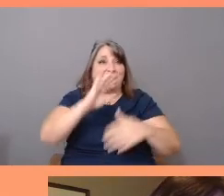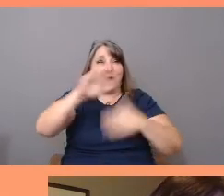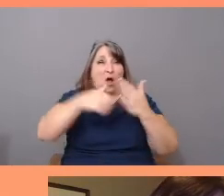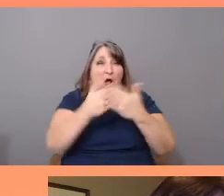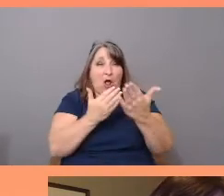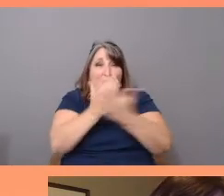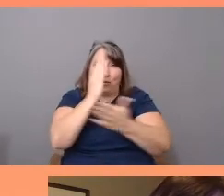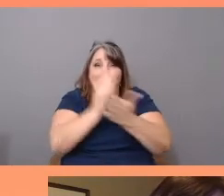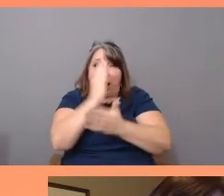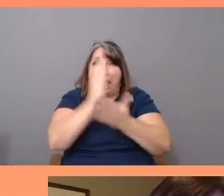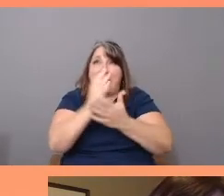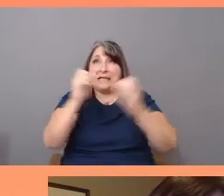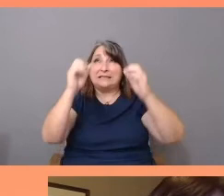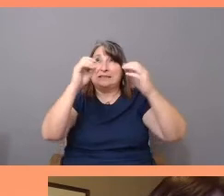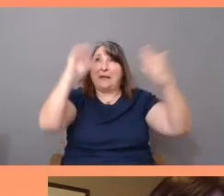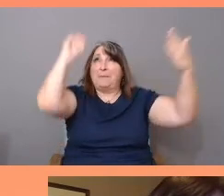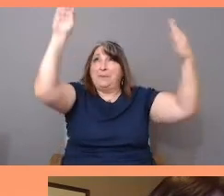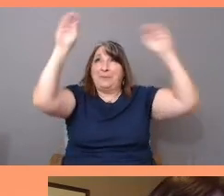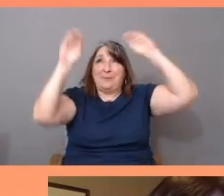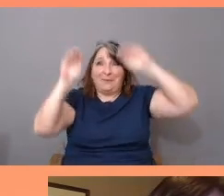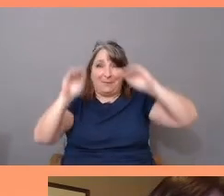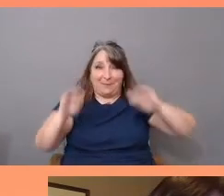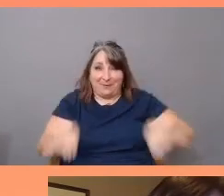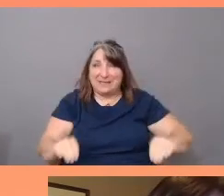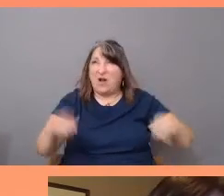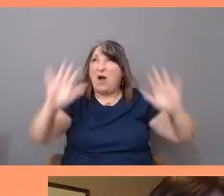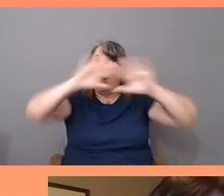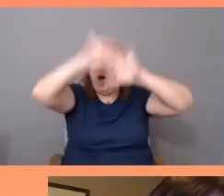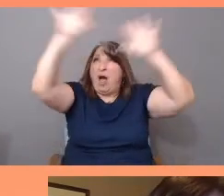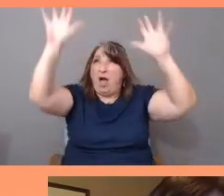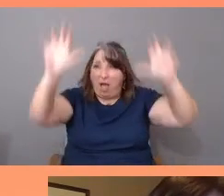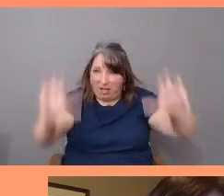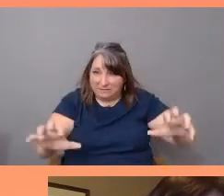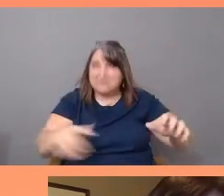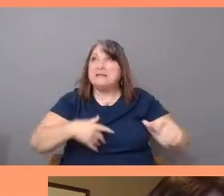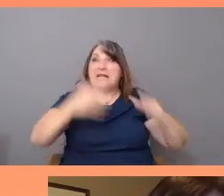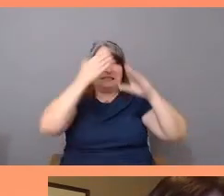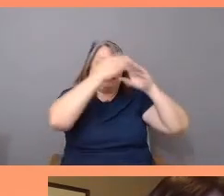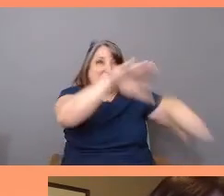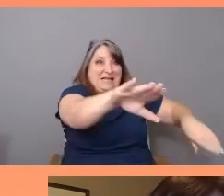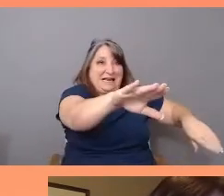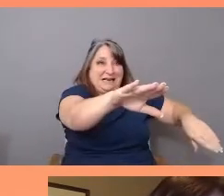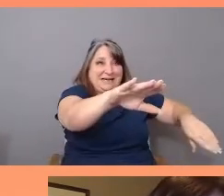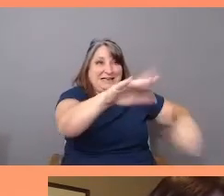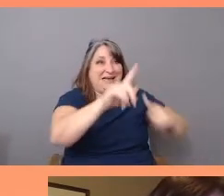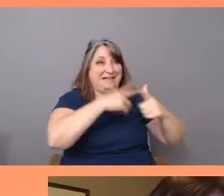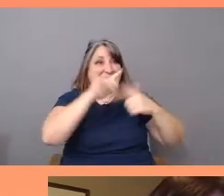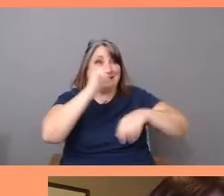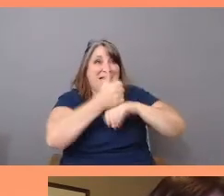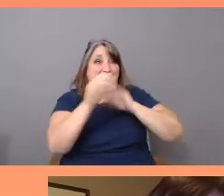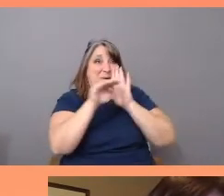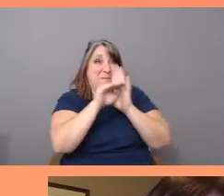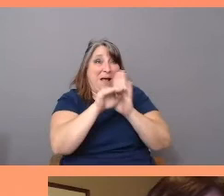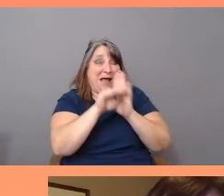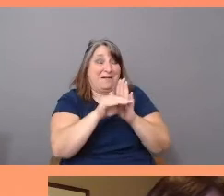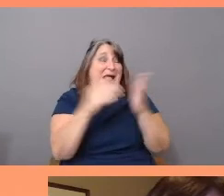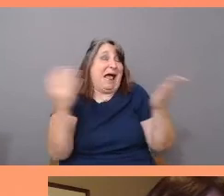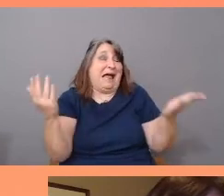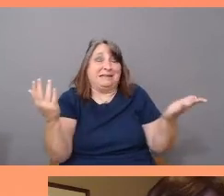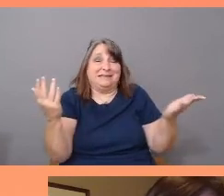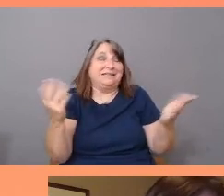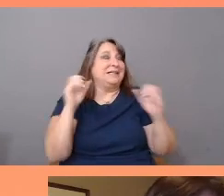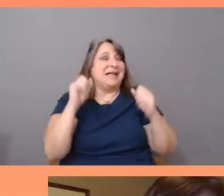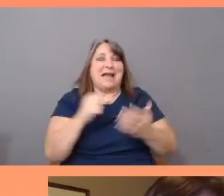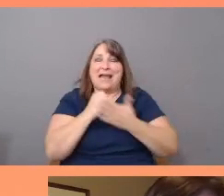it and talk about windowing platforms and create a model for what it can really help you